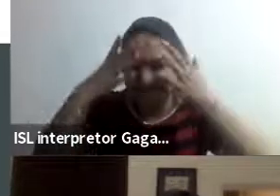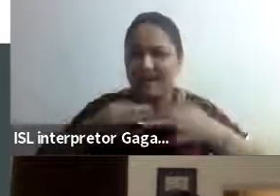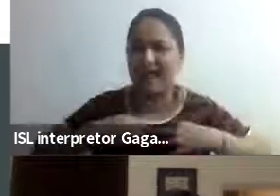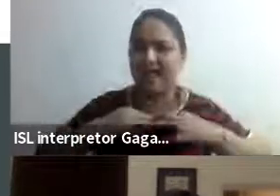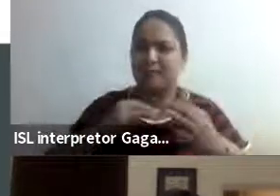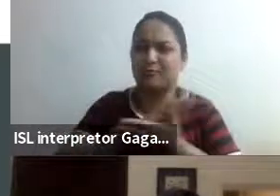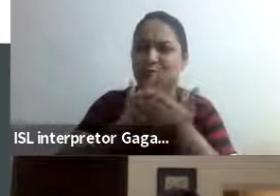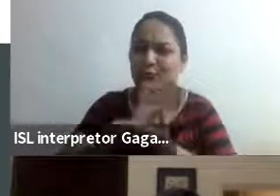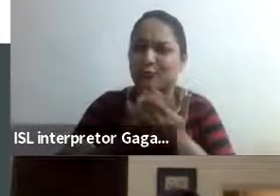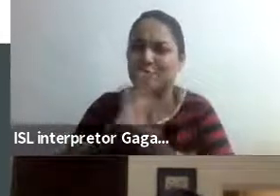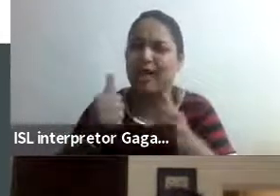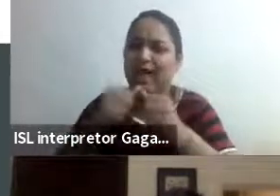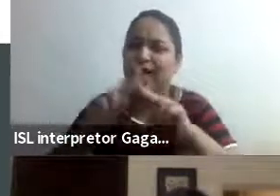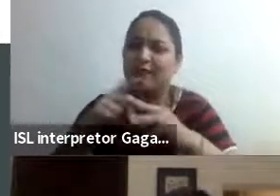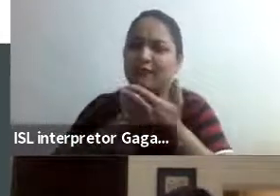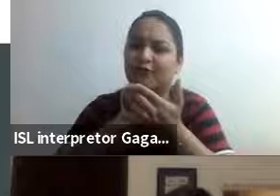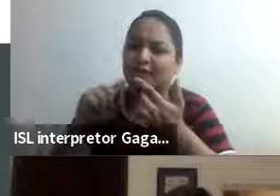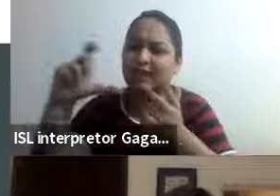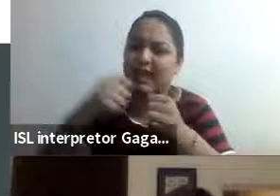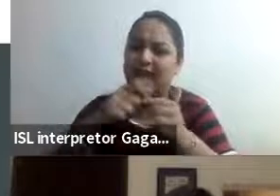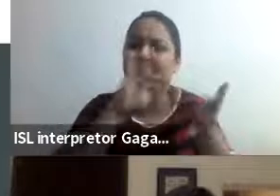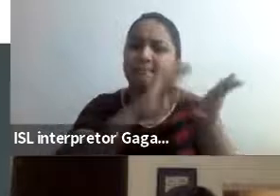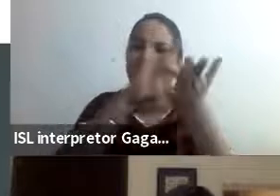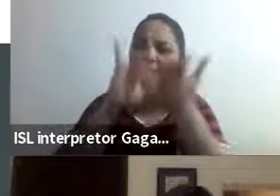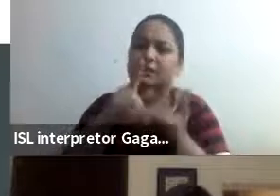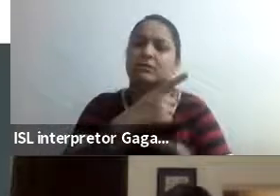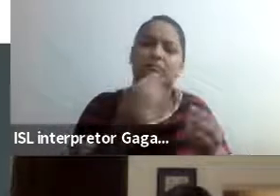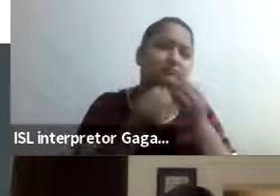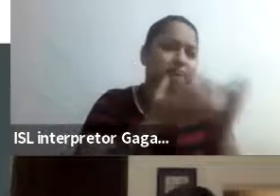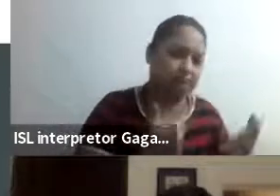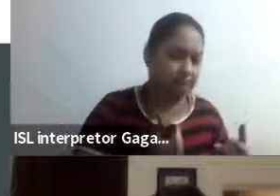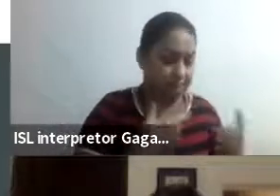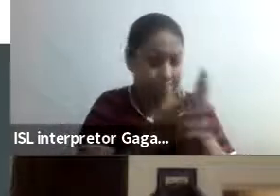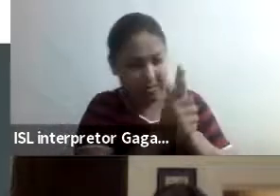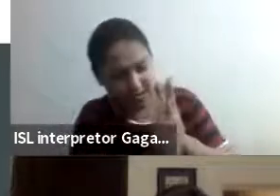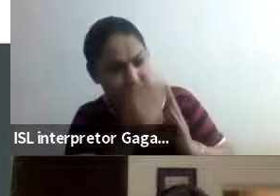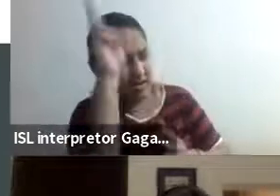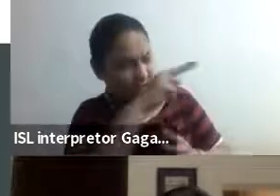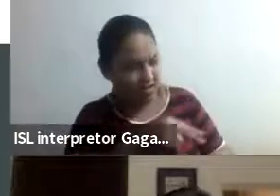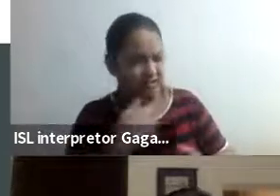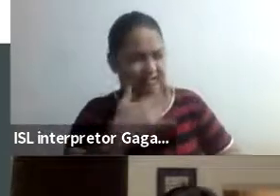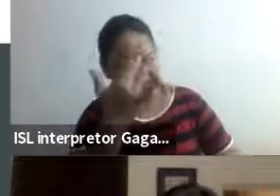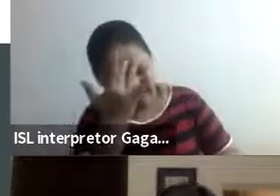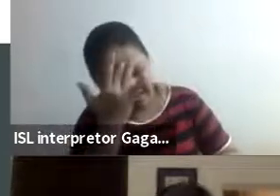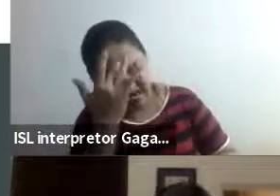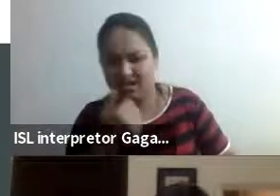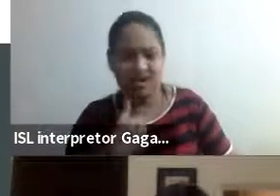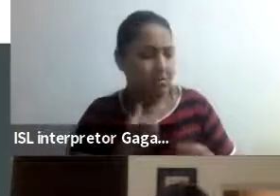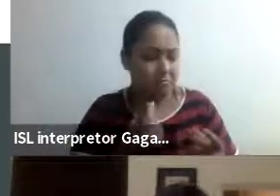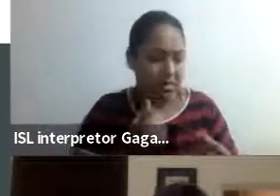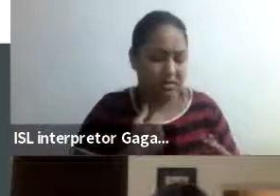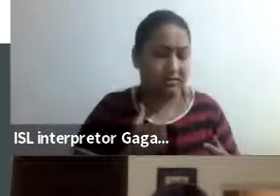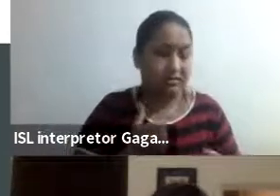them, um, I'm skilled. I'm an artist. I have been terribly ill. I can barely make ends